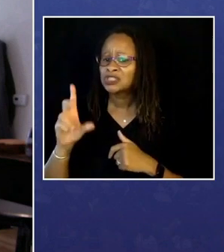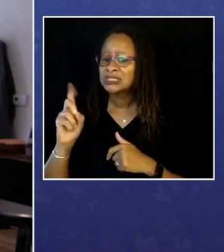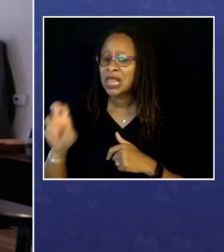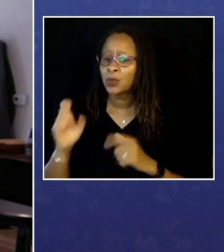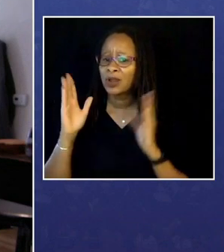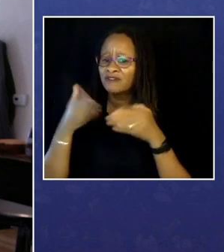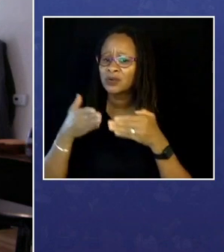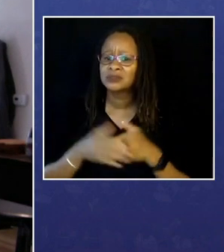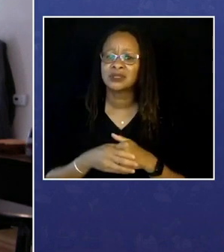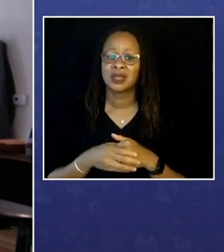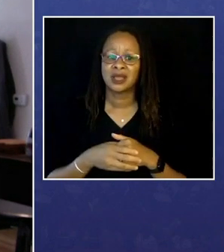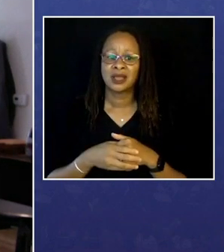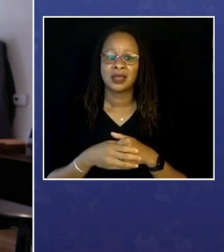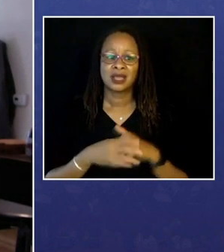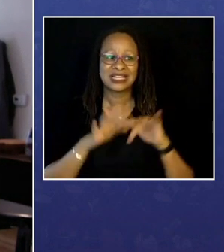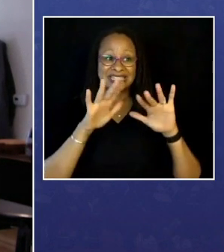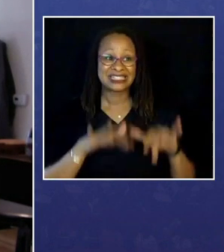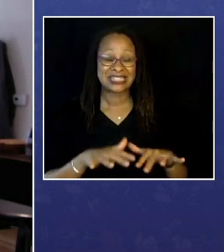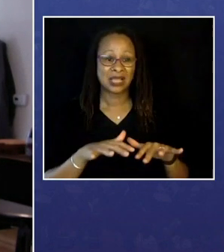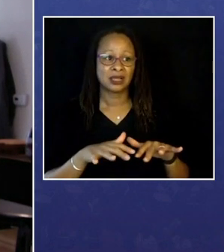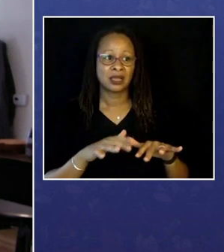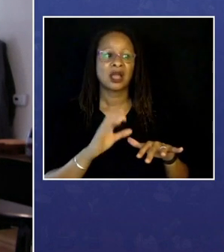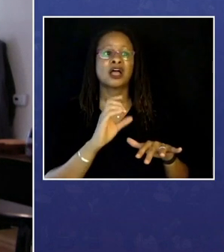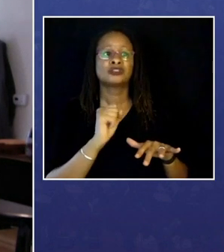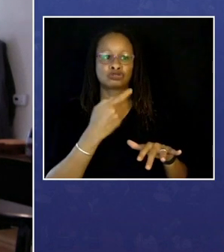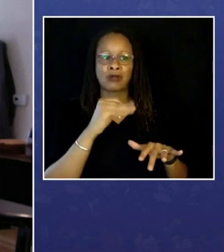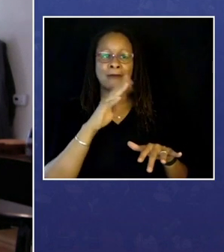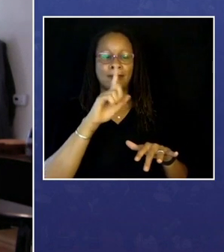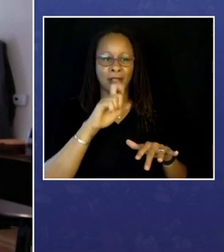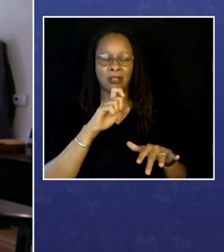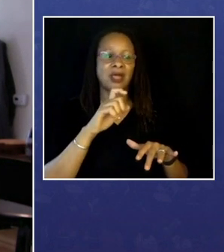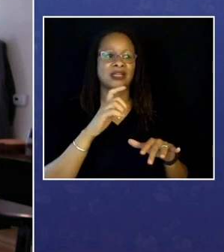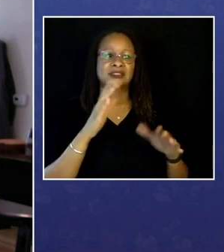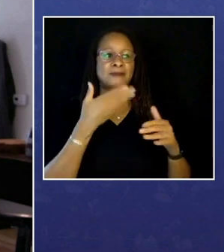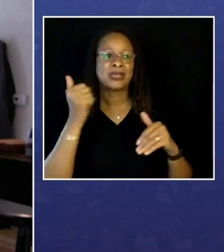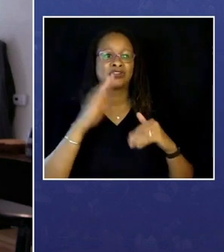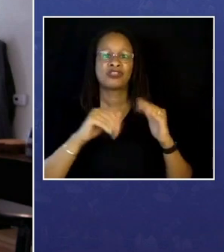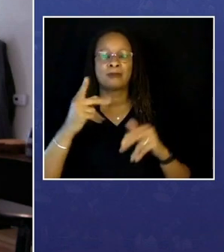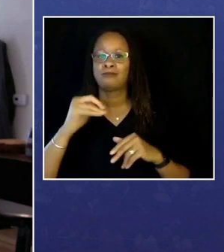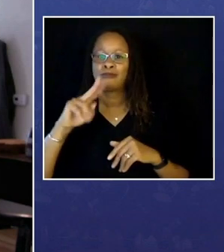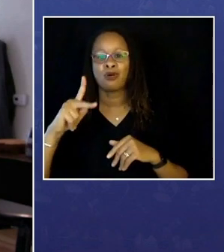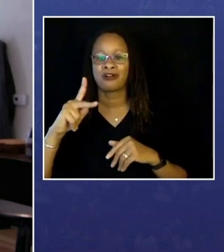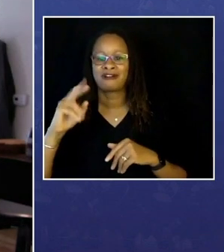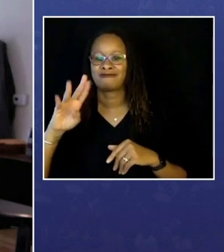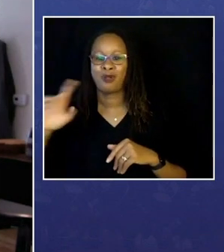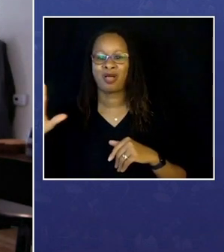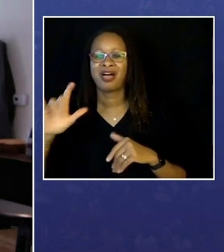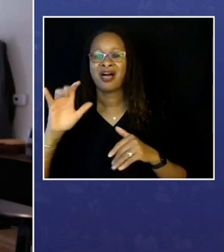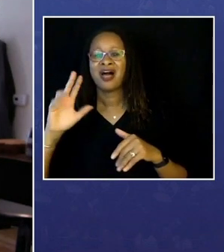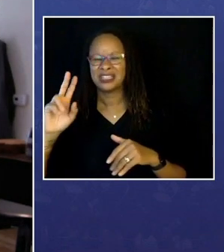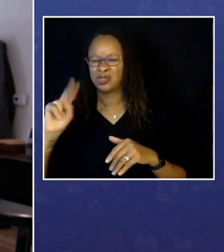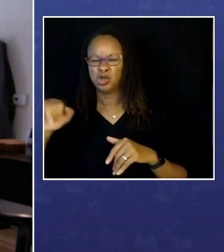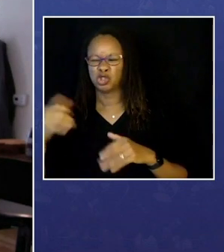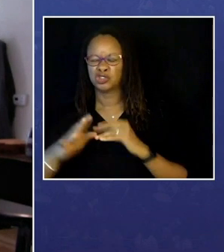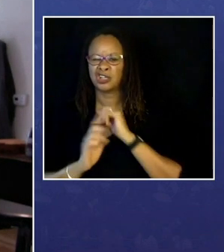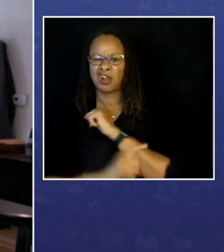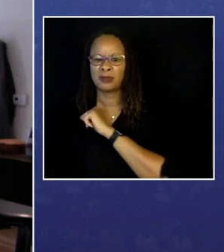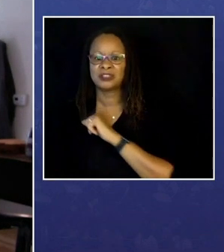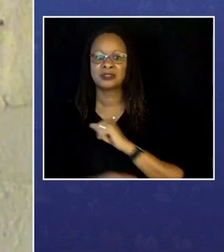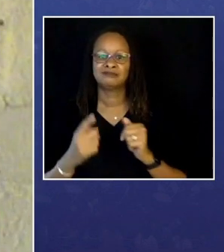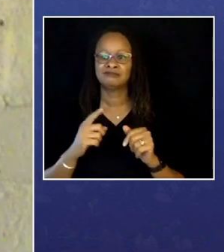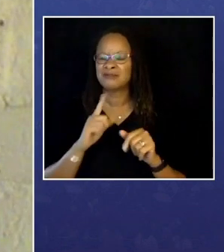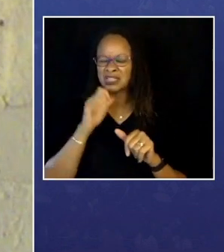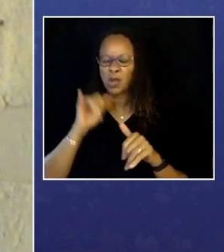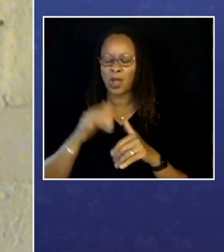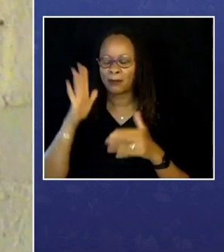Delaware question for you. This is a settled issue. Scrapple is way better than pork roll. Pork roll is New Jersey garbage. Yeah, no, that's not why I'm calling. I agree,